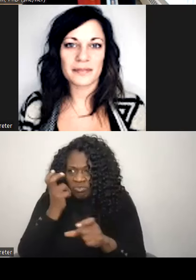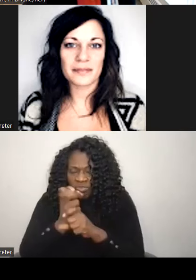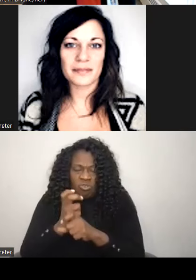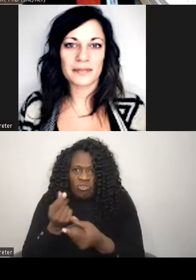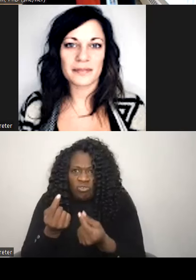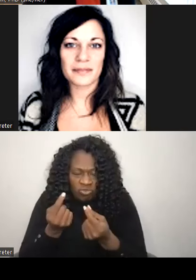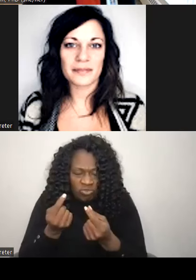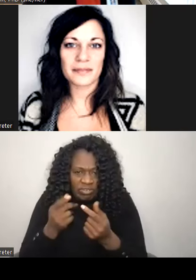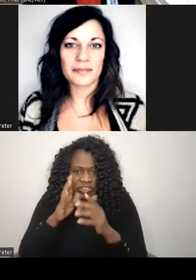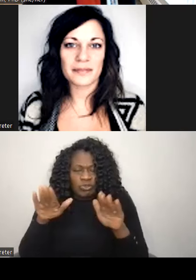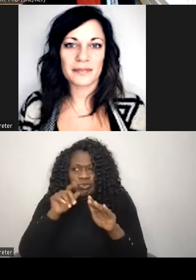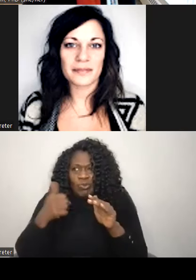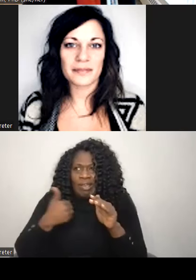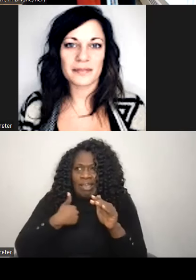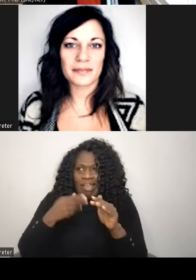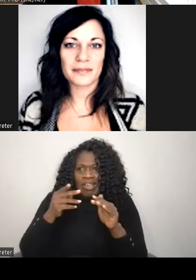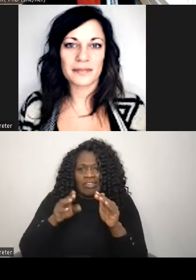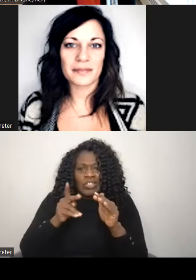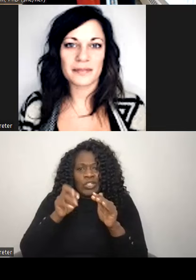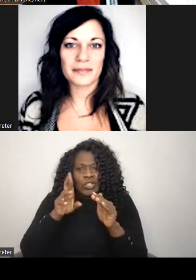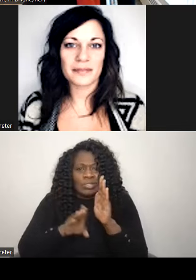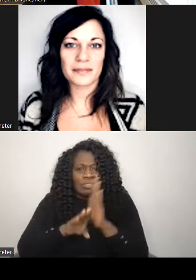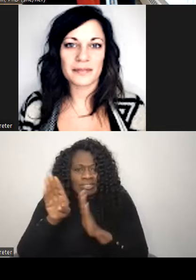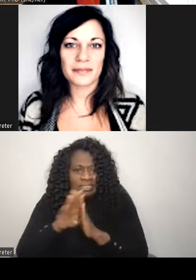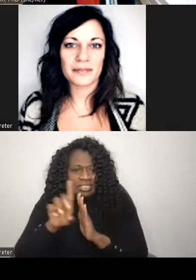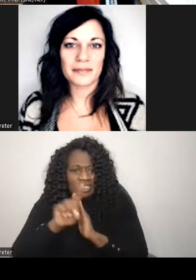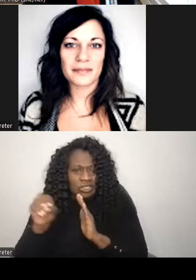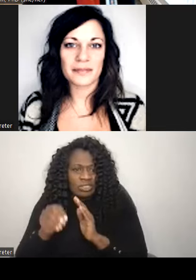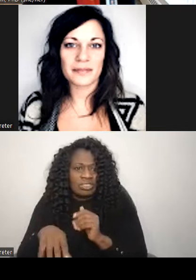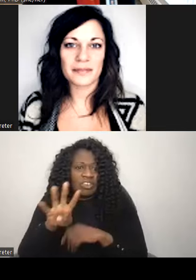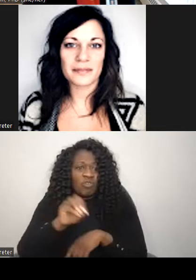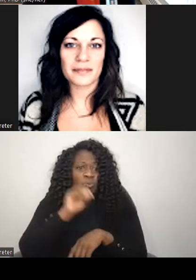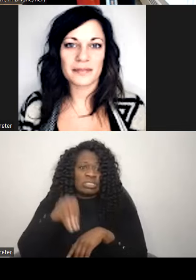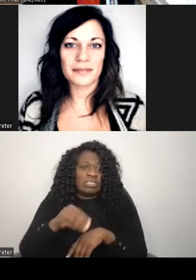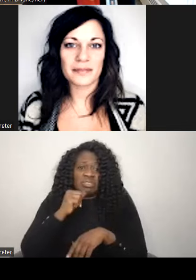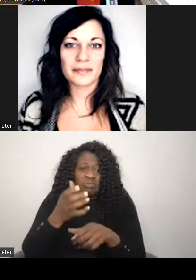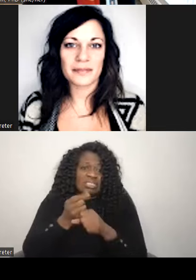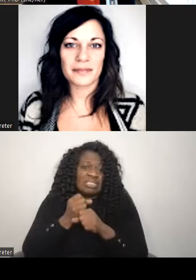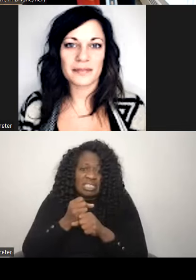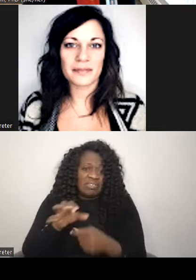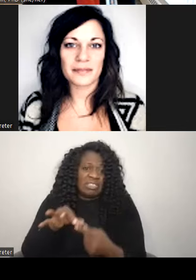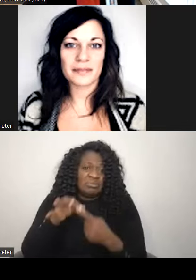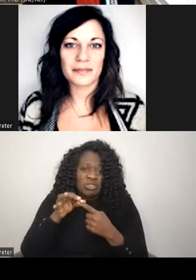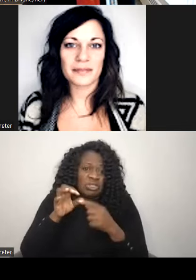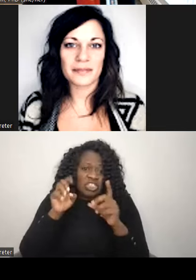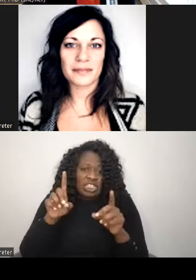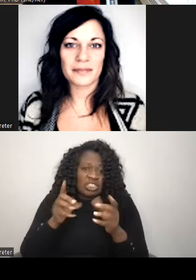disorders. Approximately 40% were not receiving special education services in the spring of 2020,